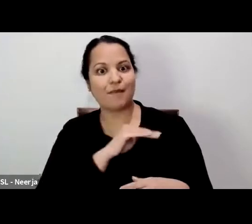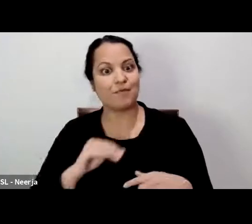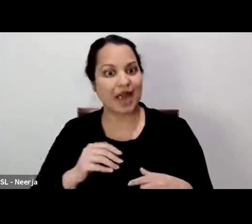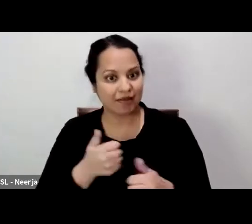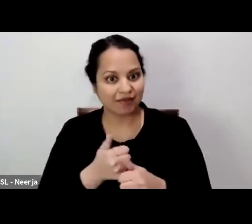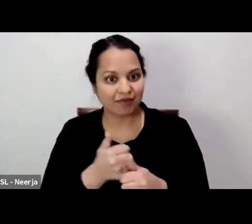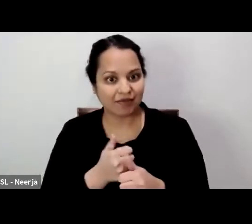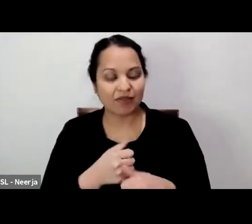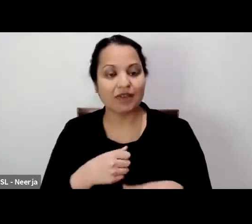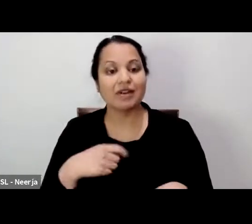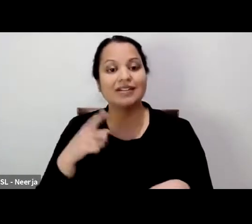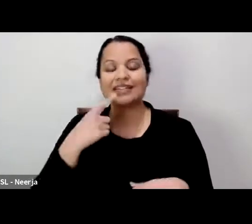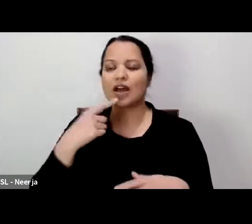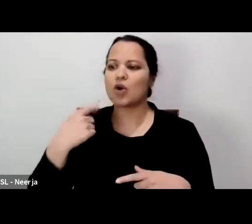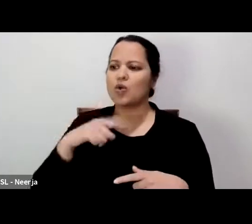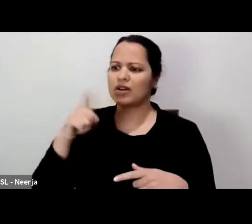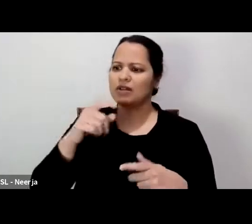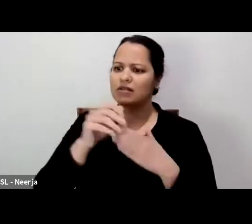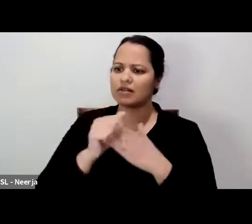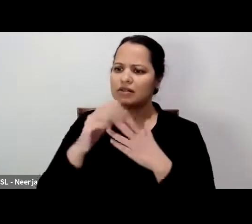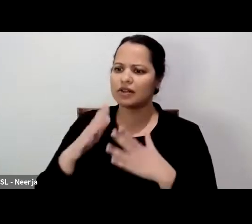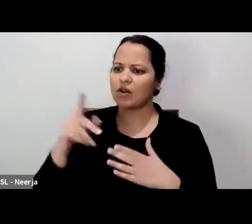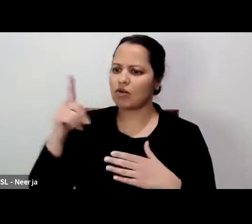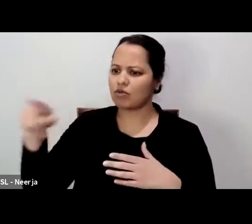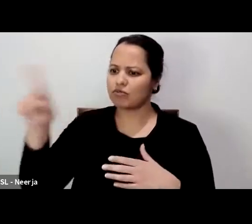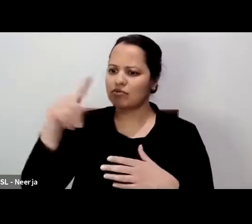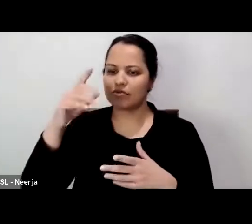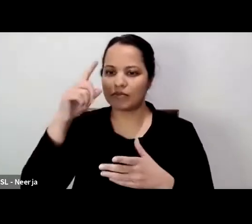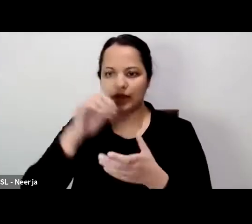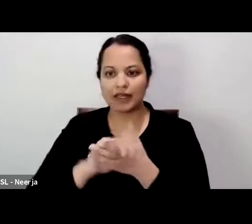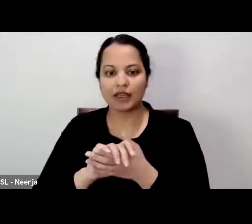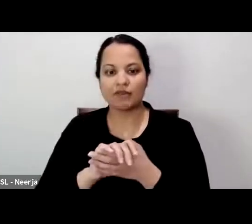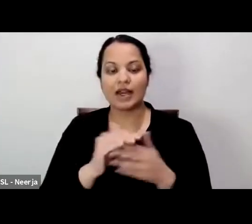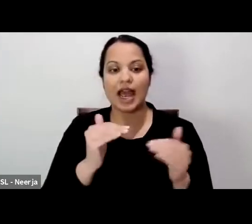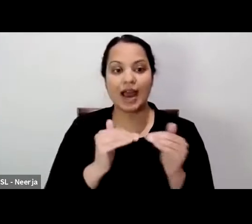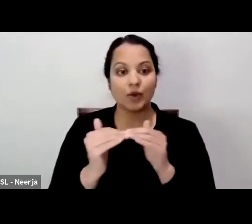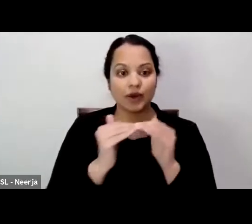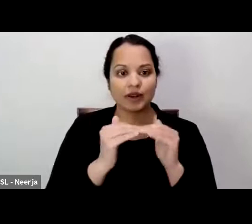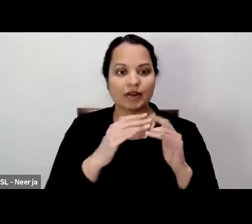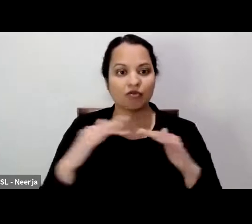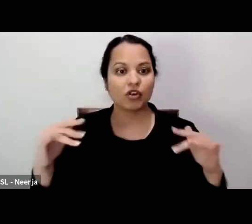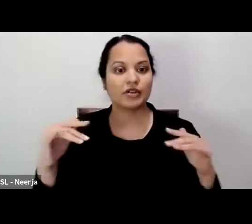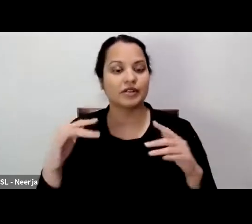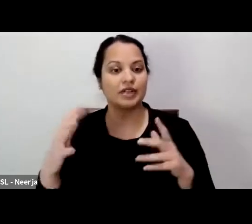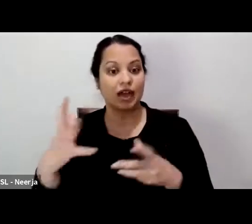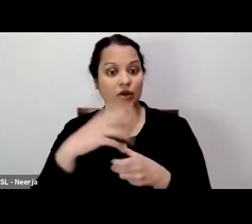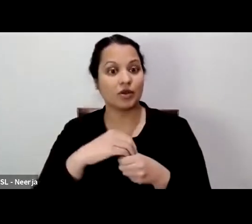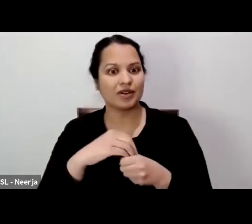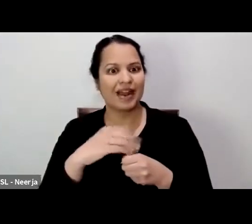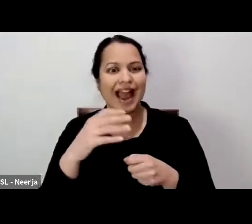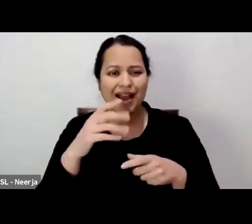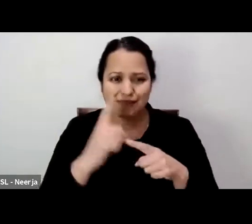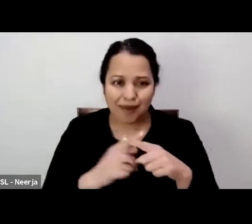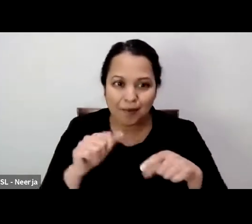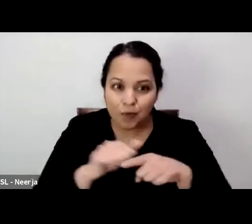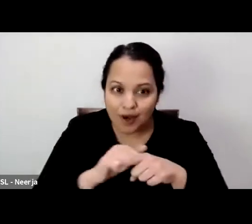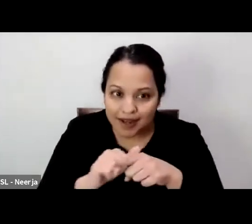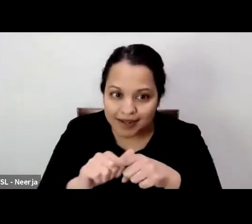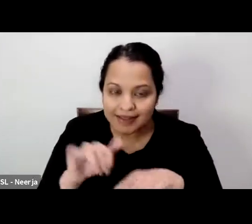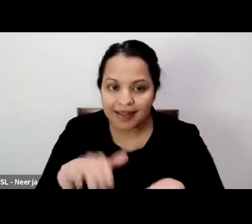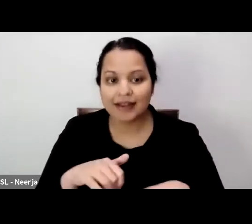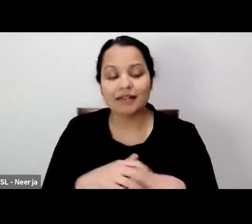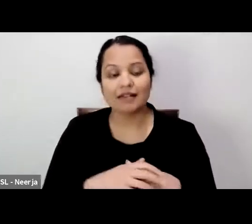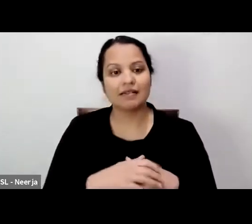to believe in equity, diversity, and inclusion and practice it. We need leaders who are willing to bring awareness to issues